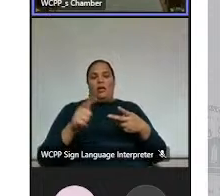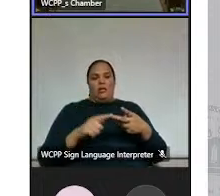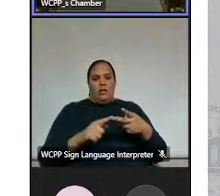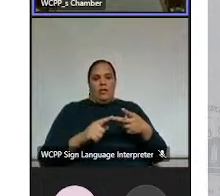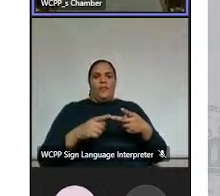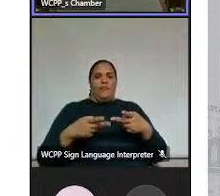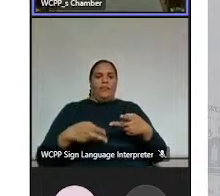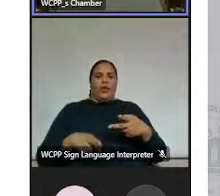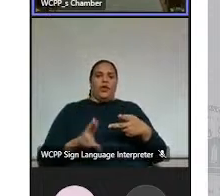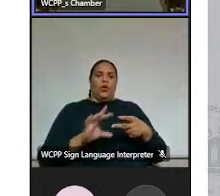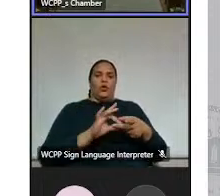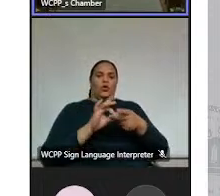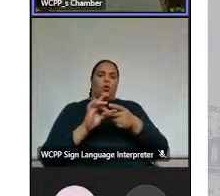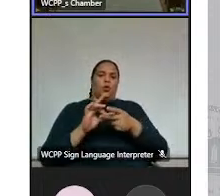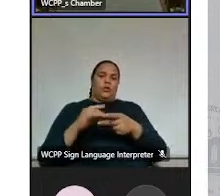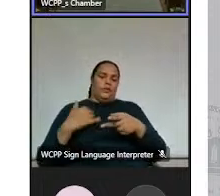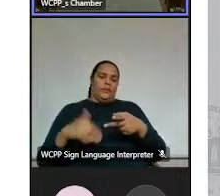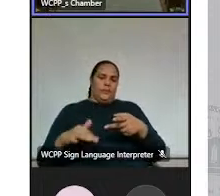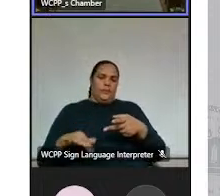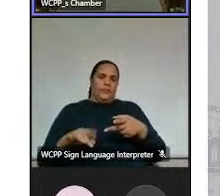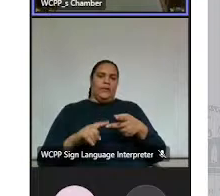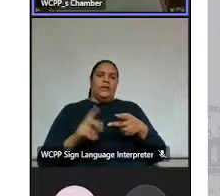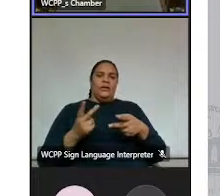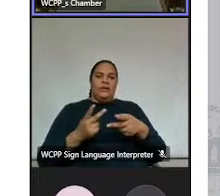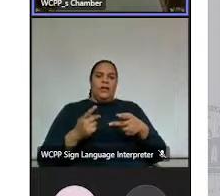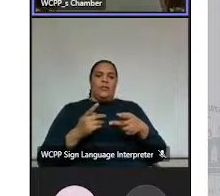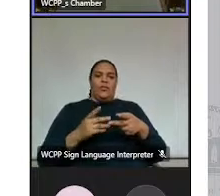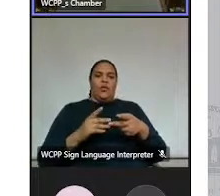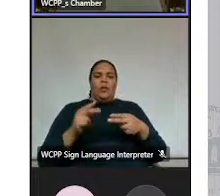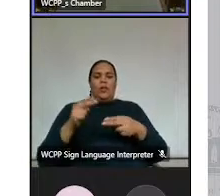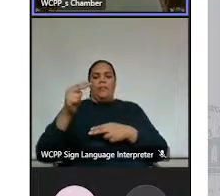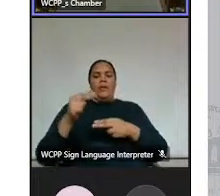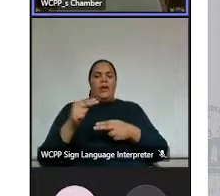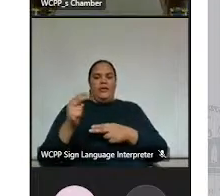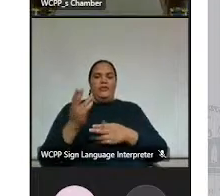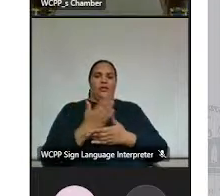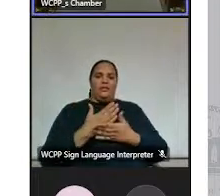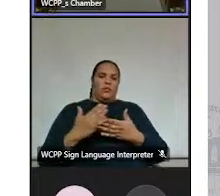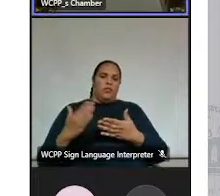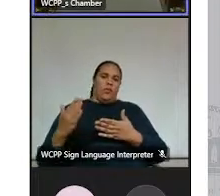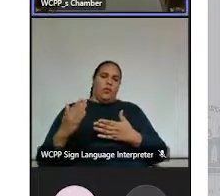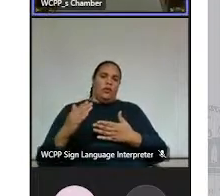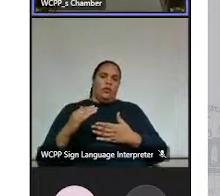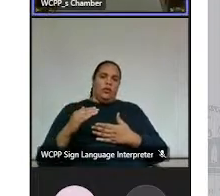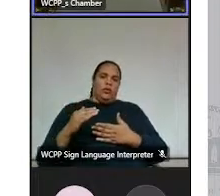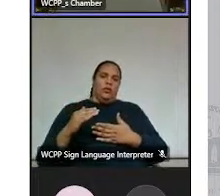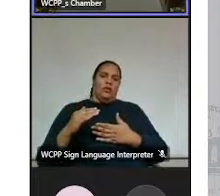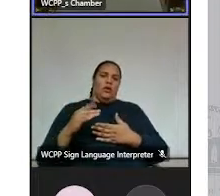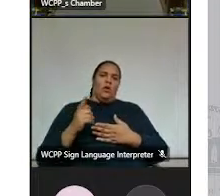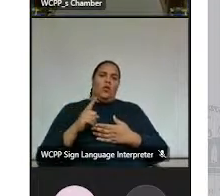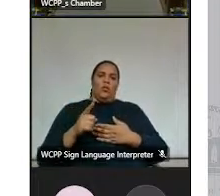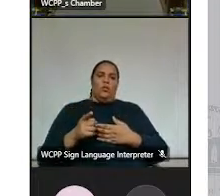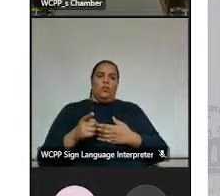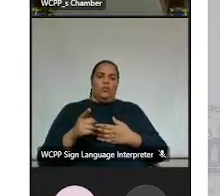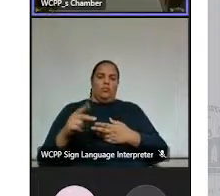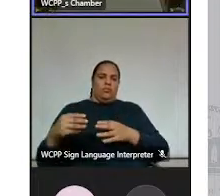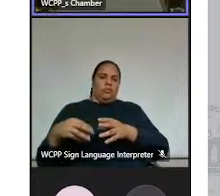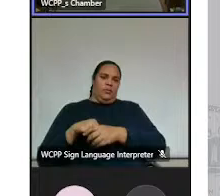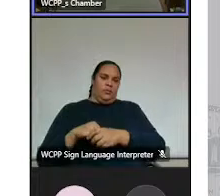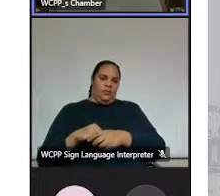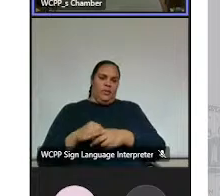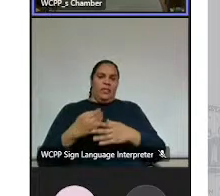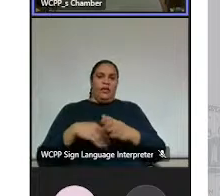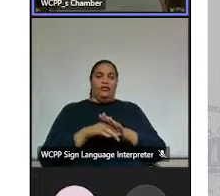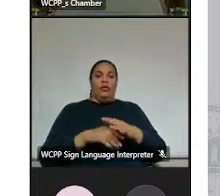roads of joint significance. I'll just paraphrase it as RJSs going forward. In